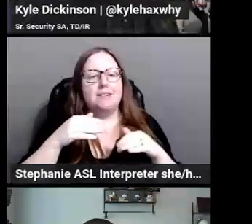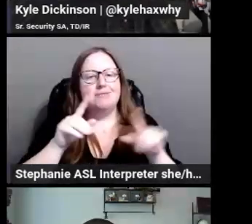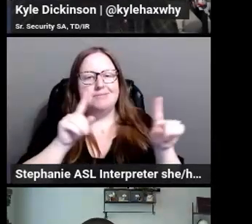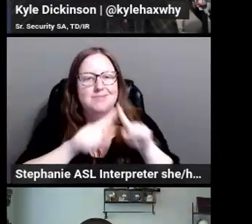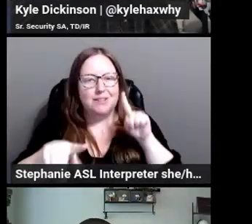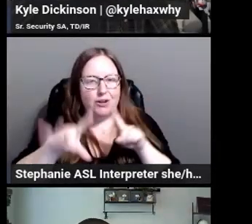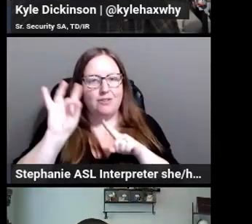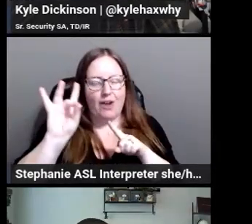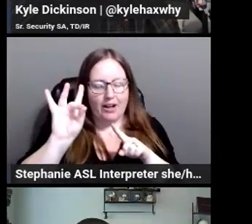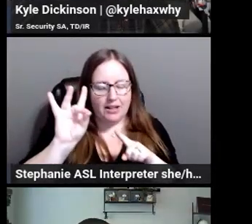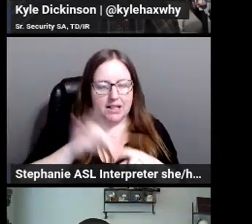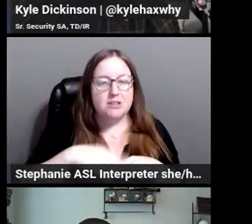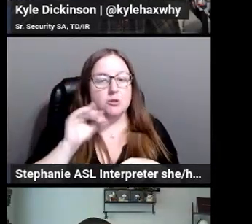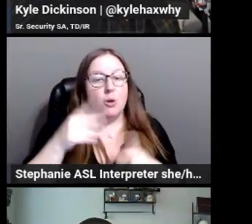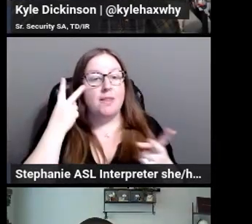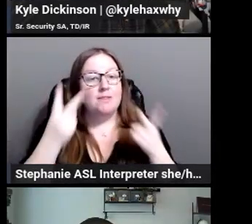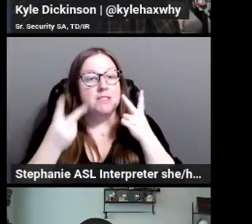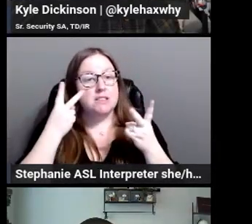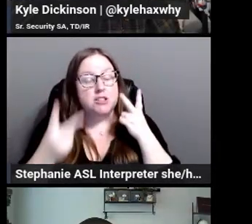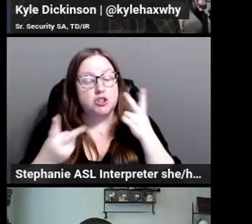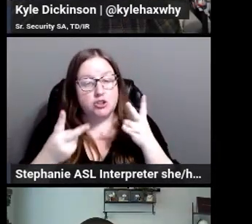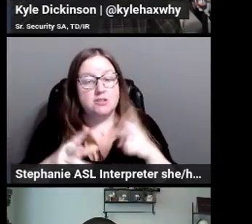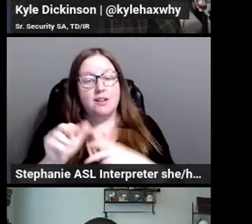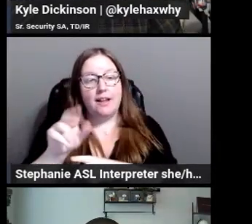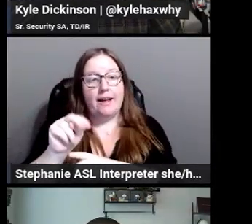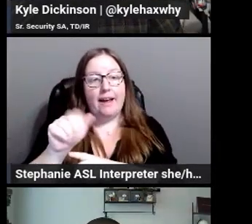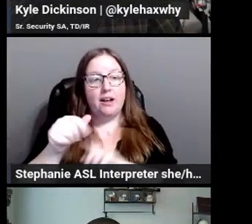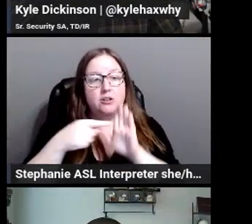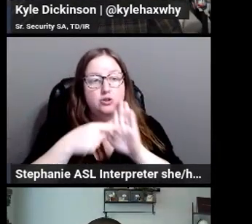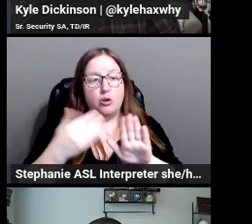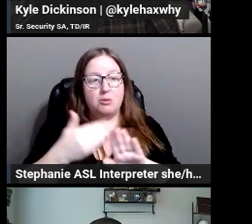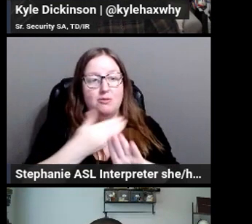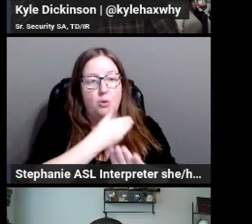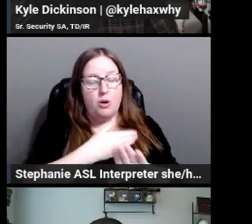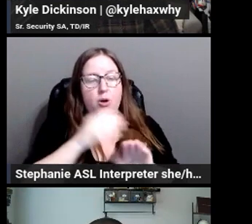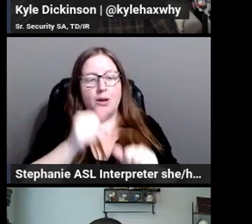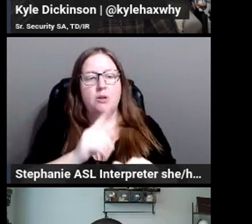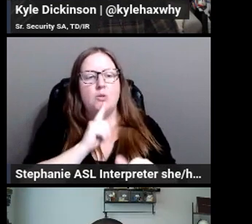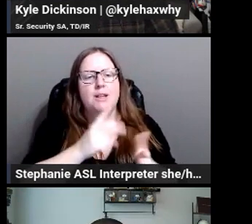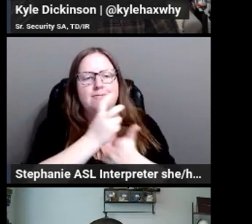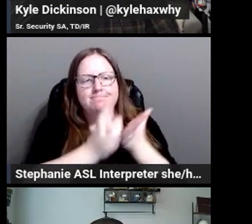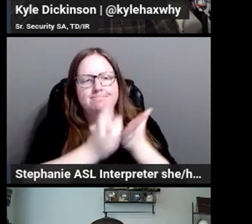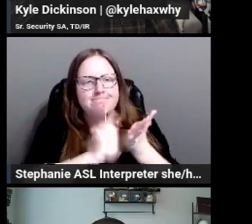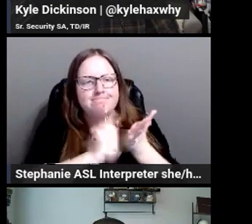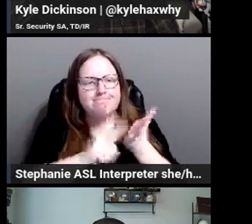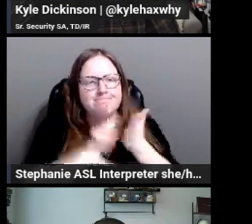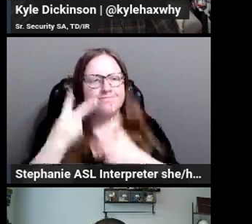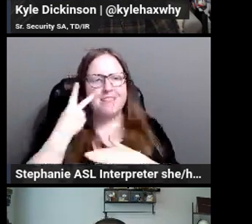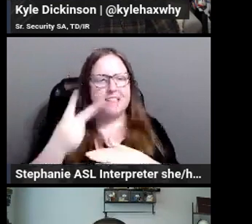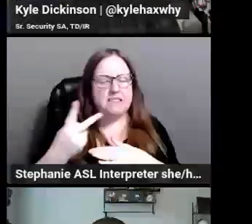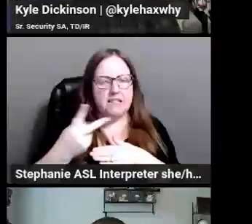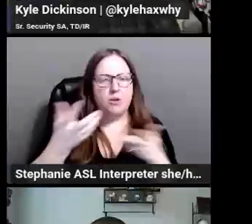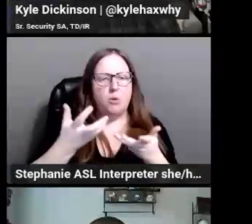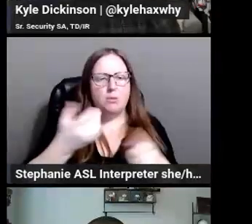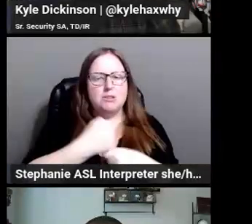So the visualization that Anna showed before, look, we can really dive deep and answer questions on when things were